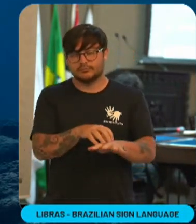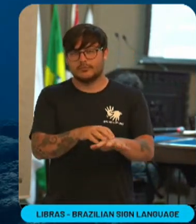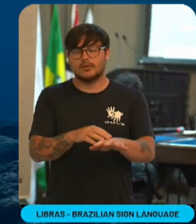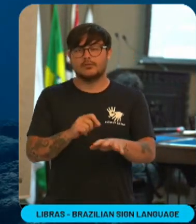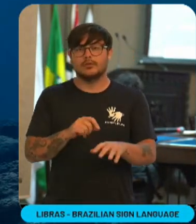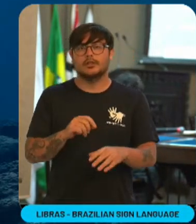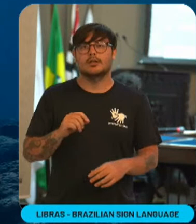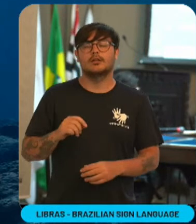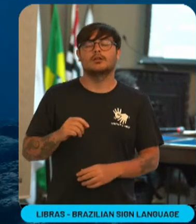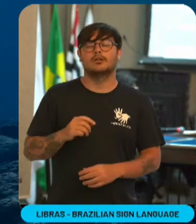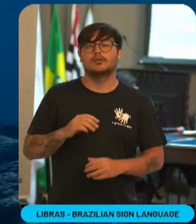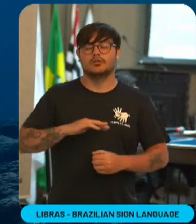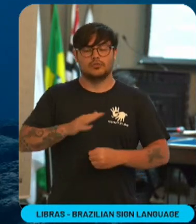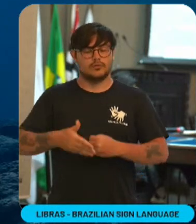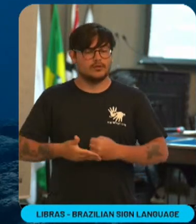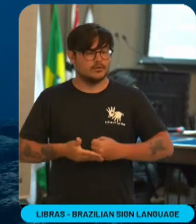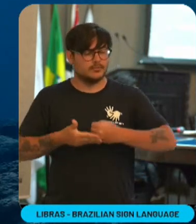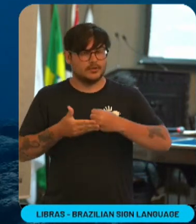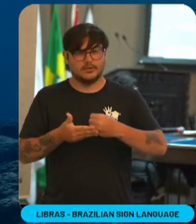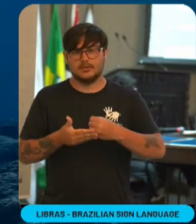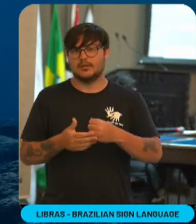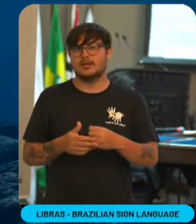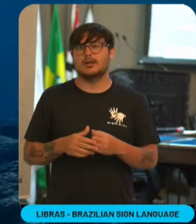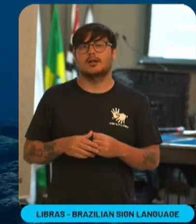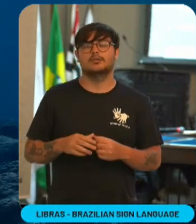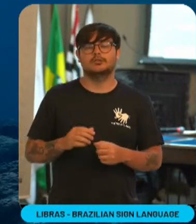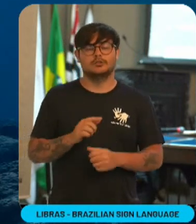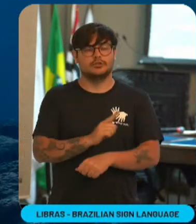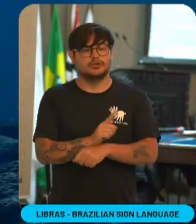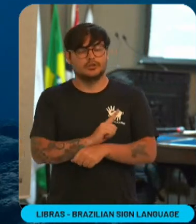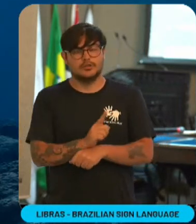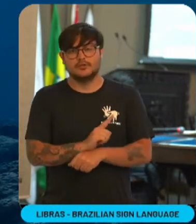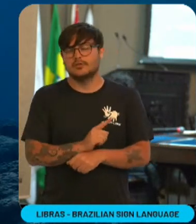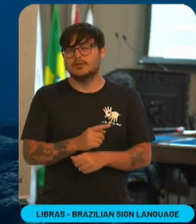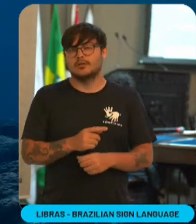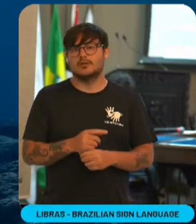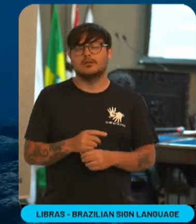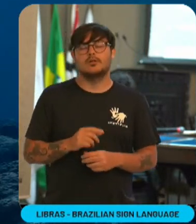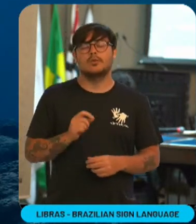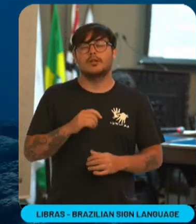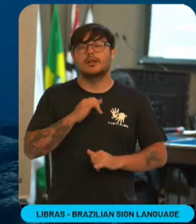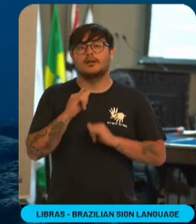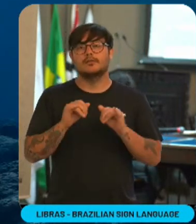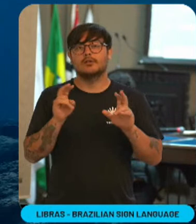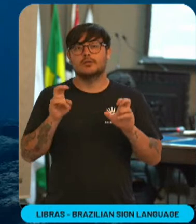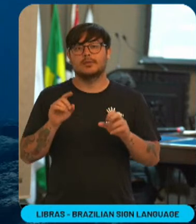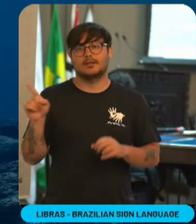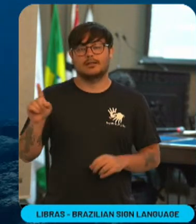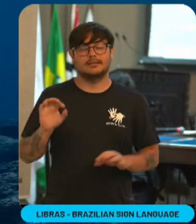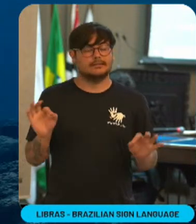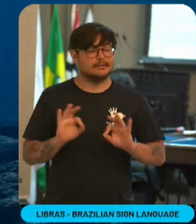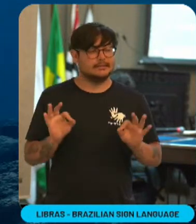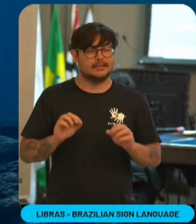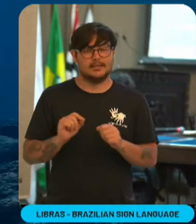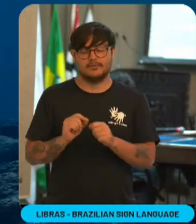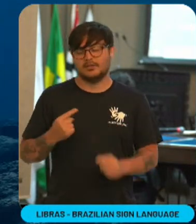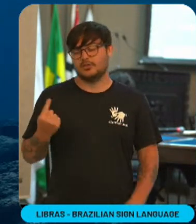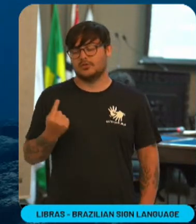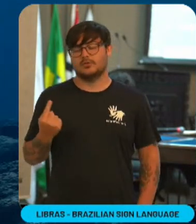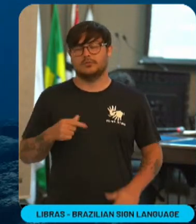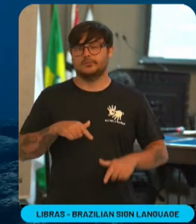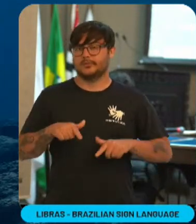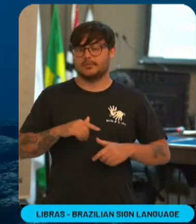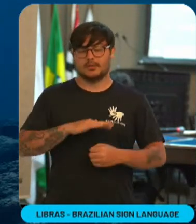Hydro Ways, we talk about journey a lot, and we like to say that nobody